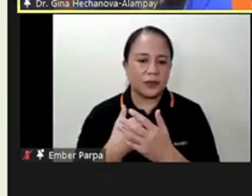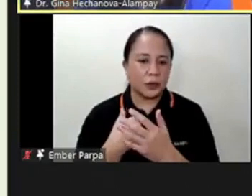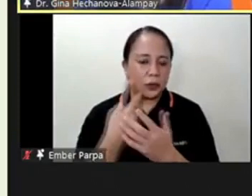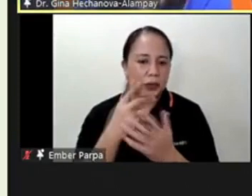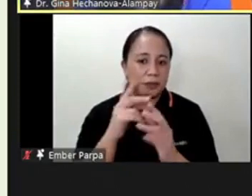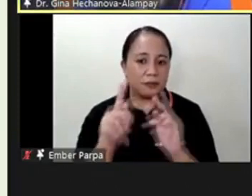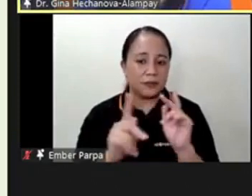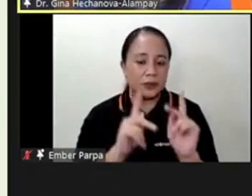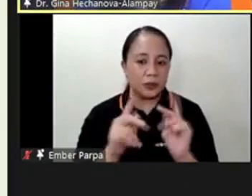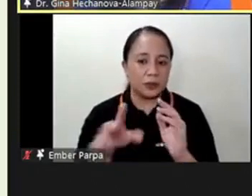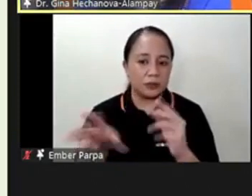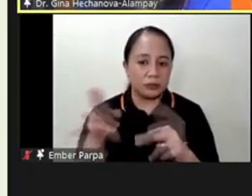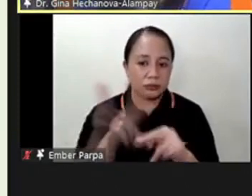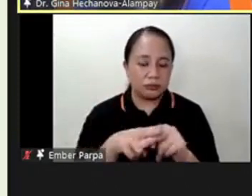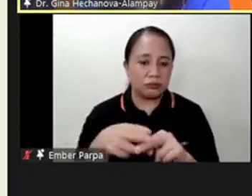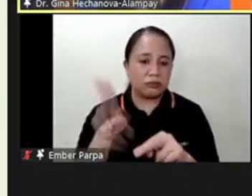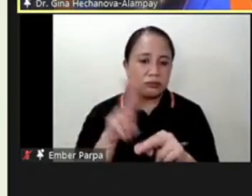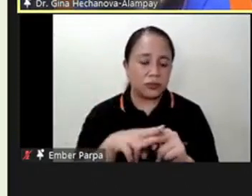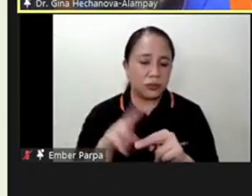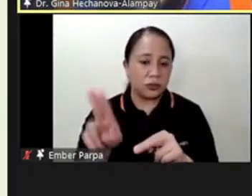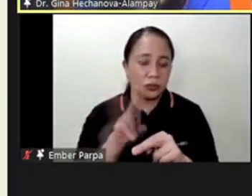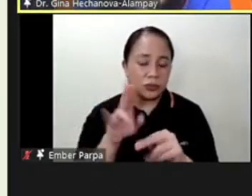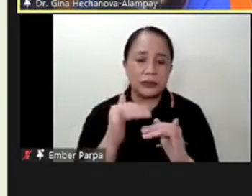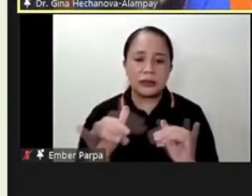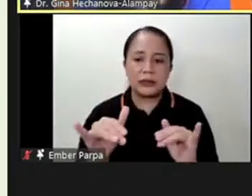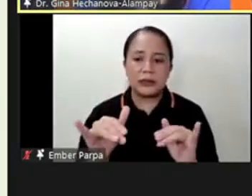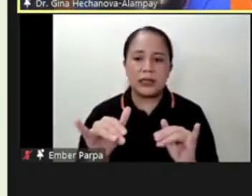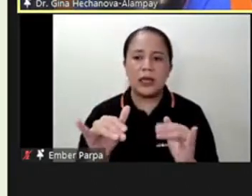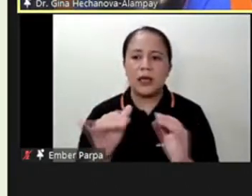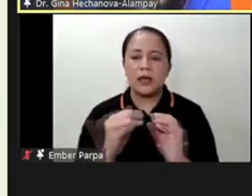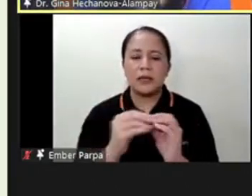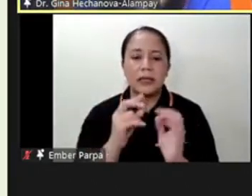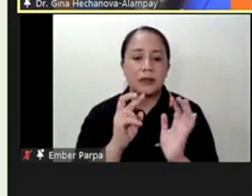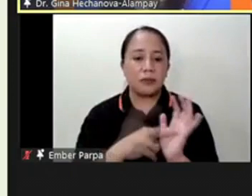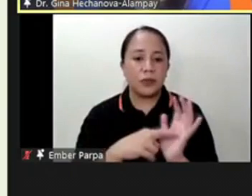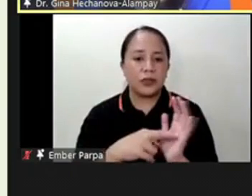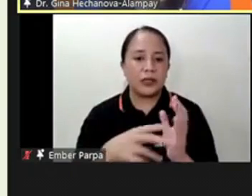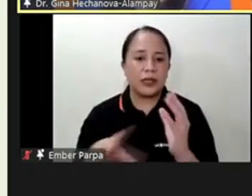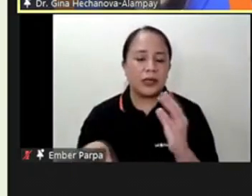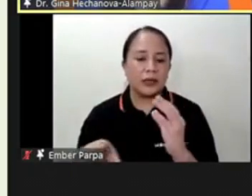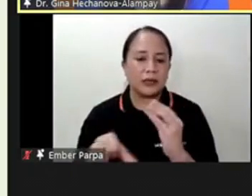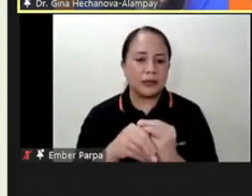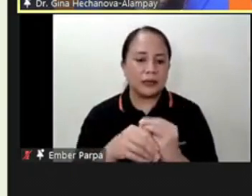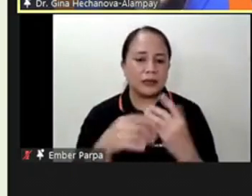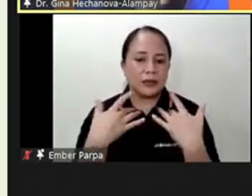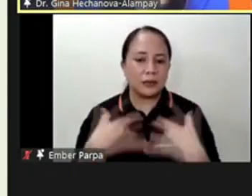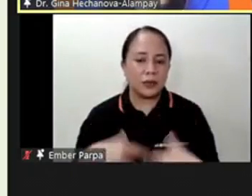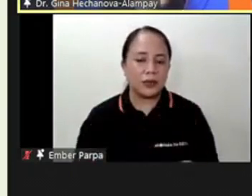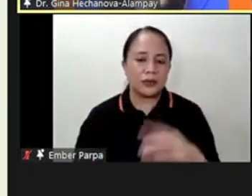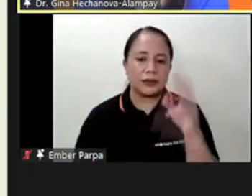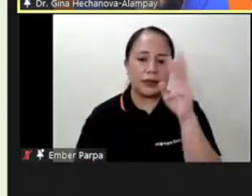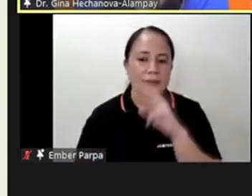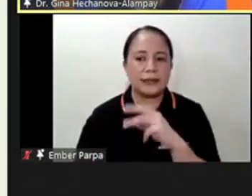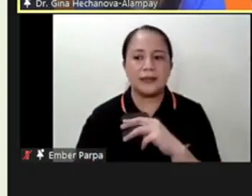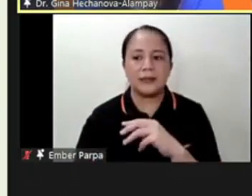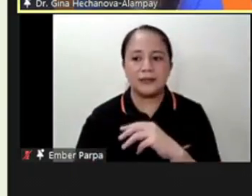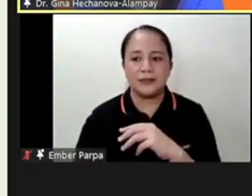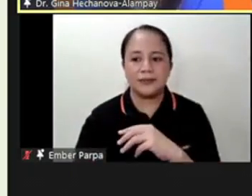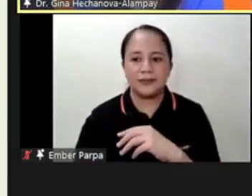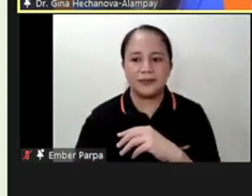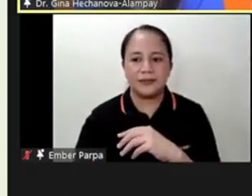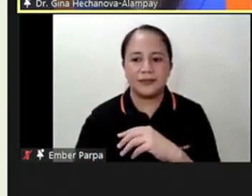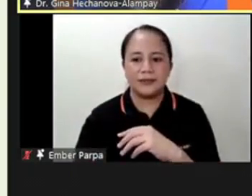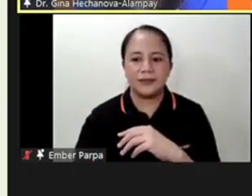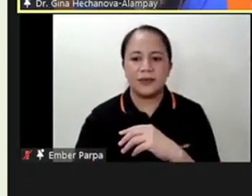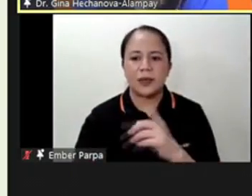reported increased use of this also reported increased depression, anxiety, and stress. Okay. So what does